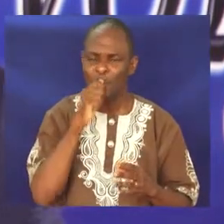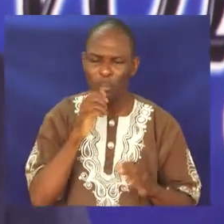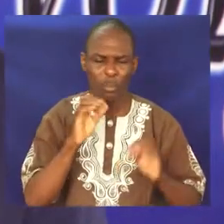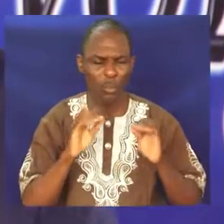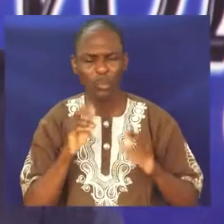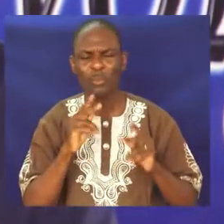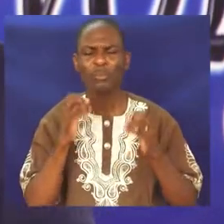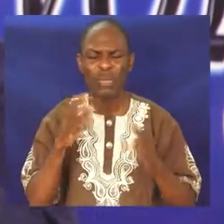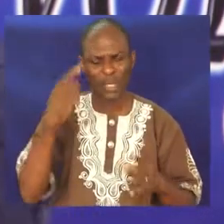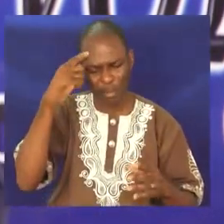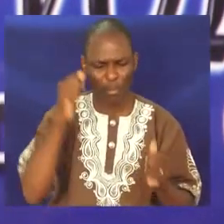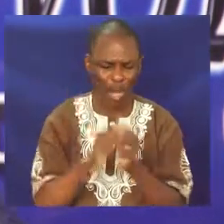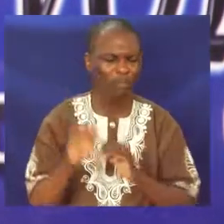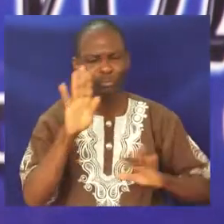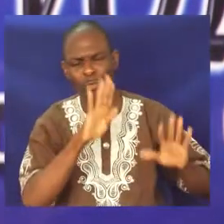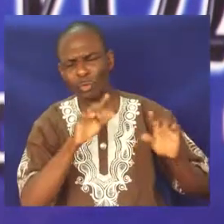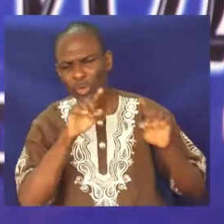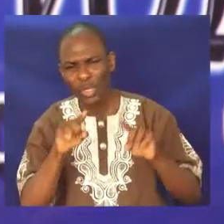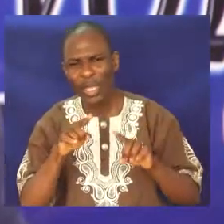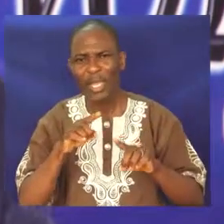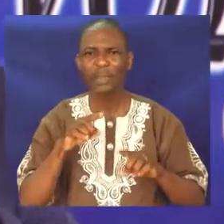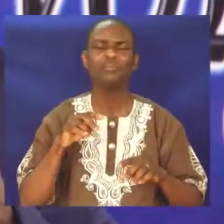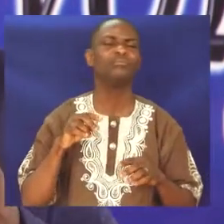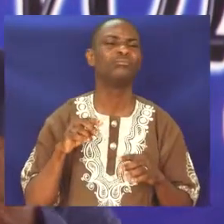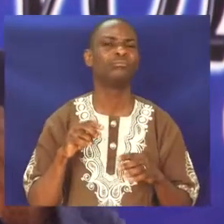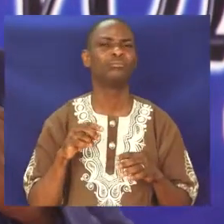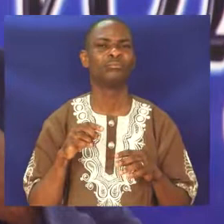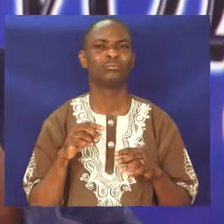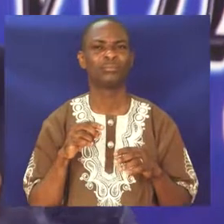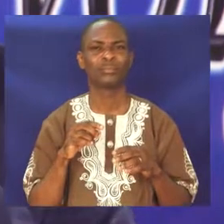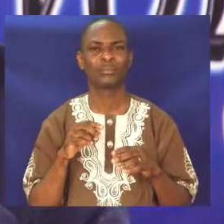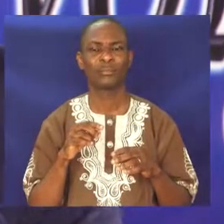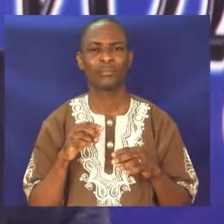adasama epepre ye ho de ho koto troubles mu adechene adesign unnecessarily